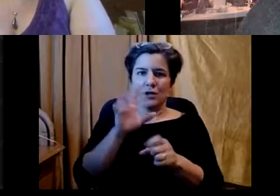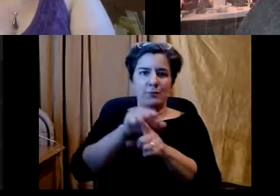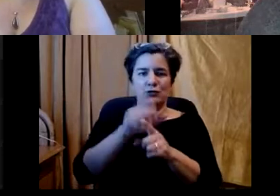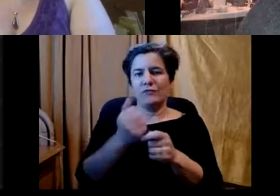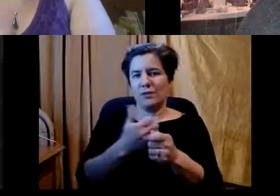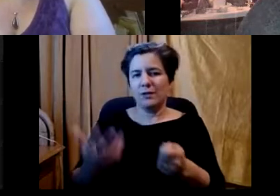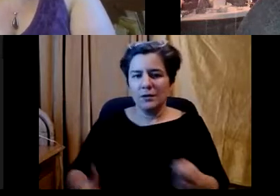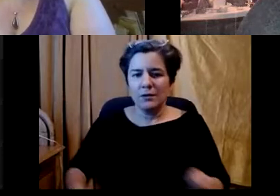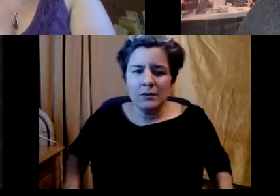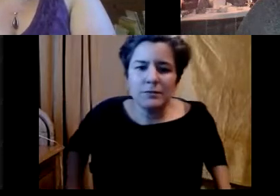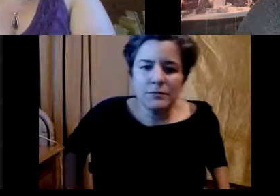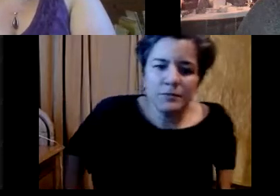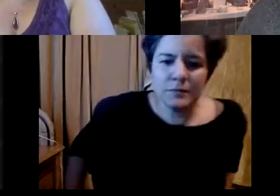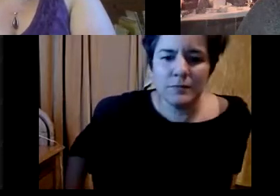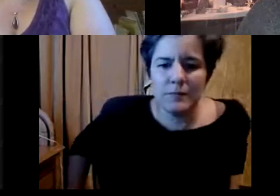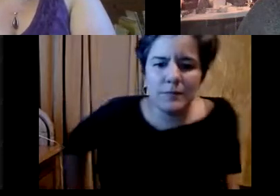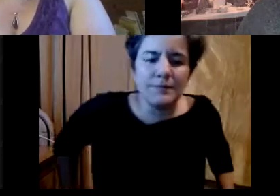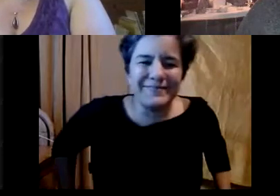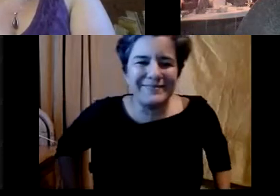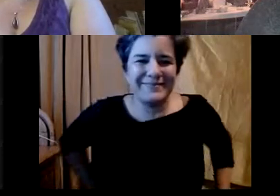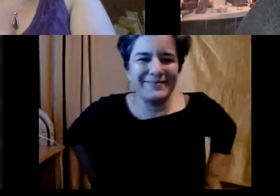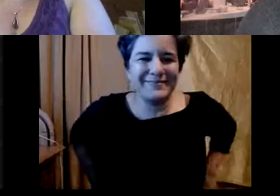Oops. Sorry, I went off a